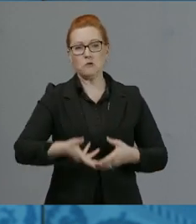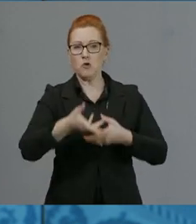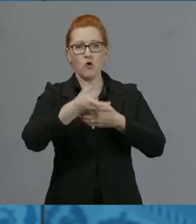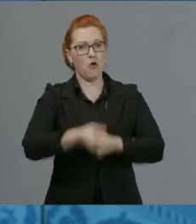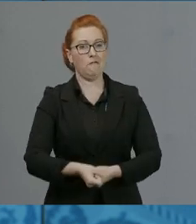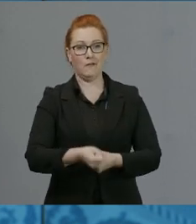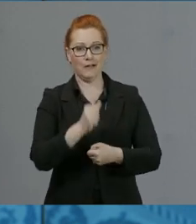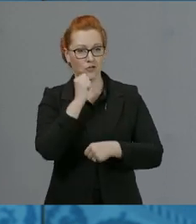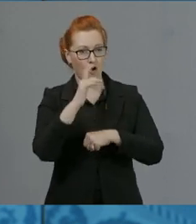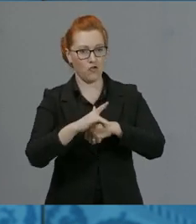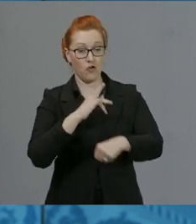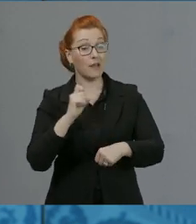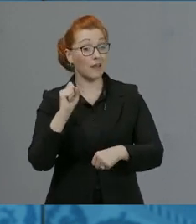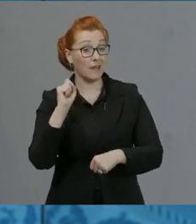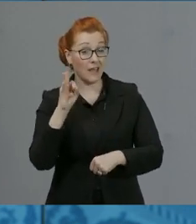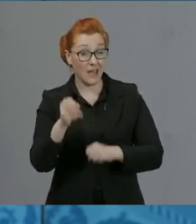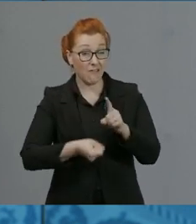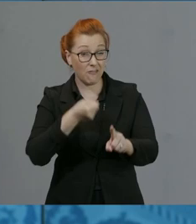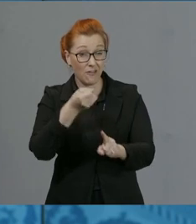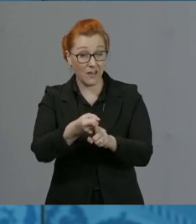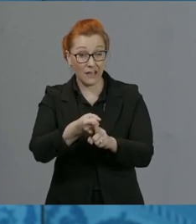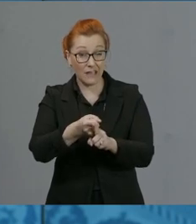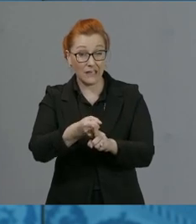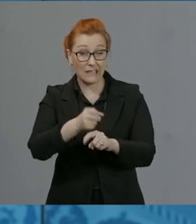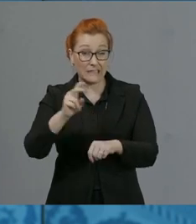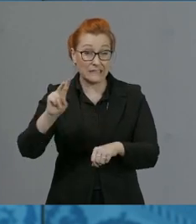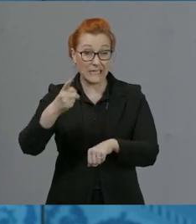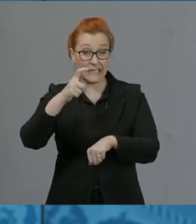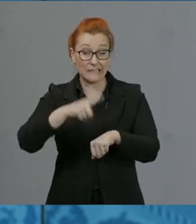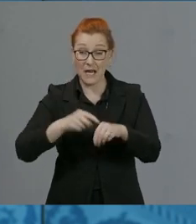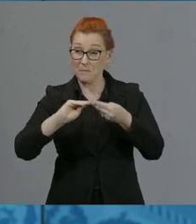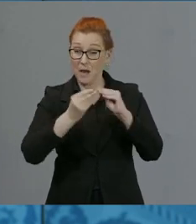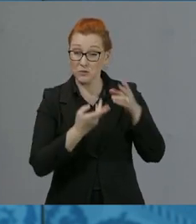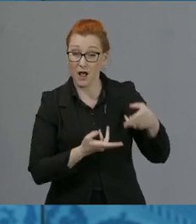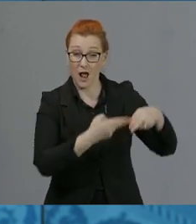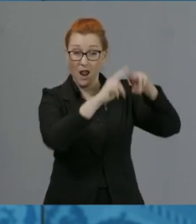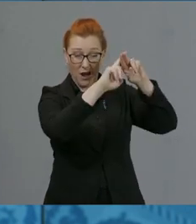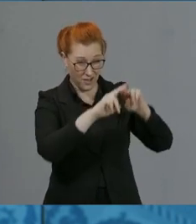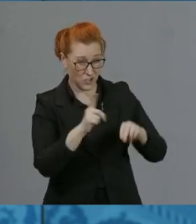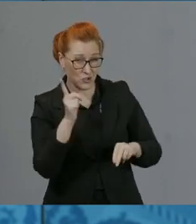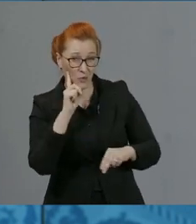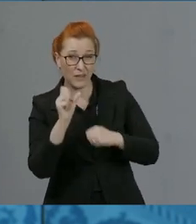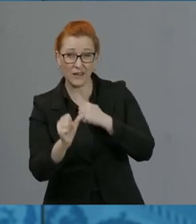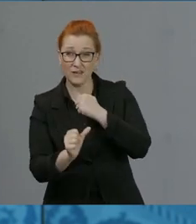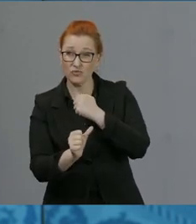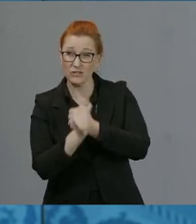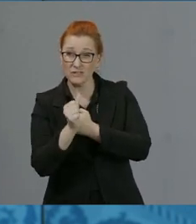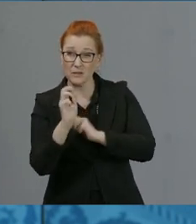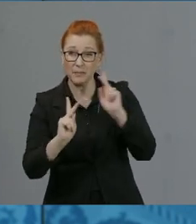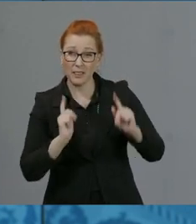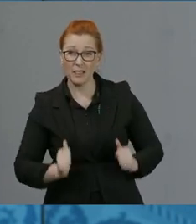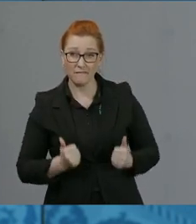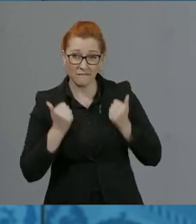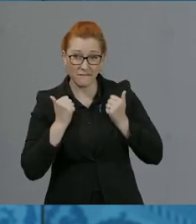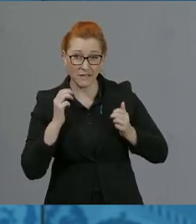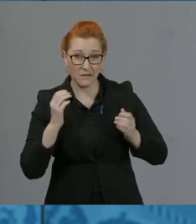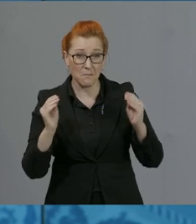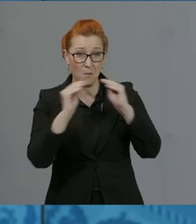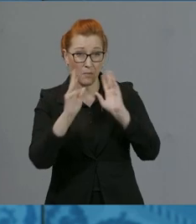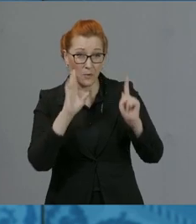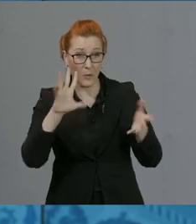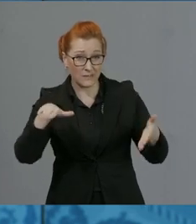have a second wave sooner than later, are we risking people's lives? I am confident. I